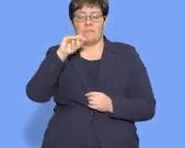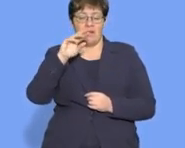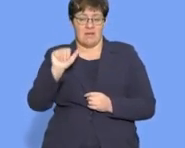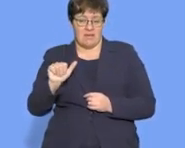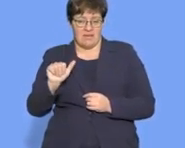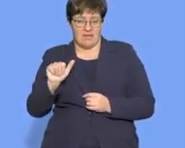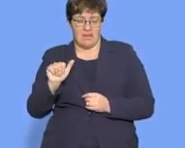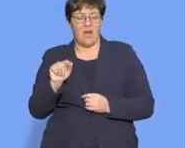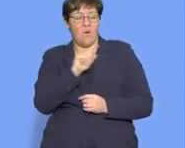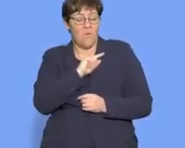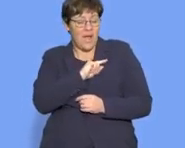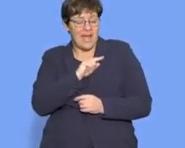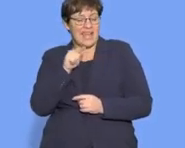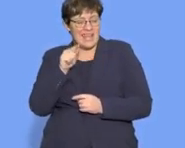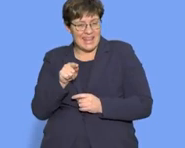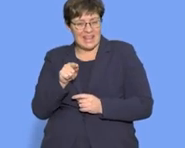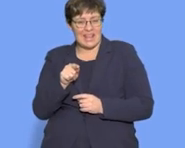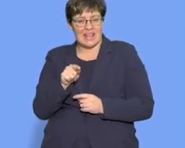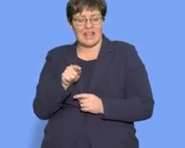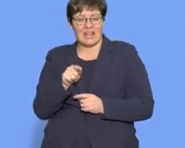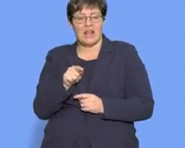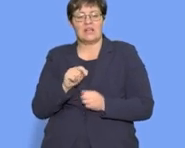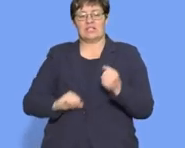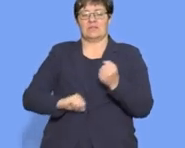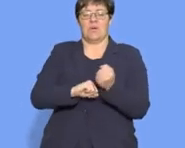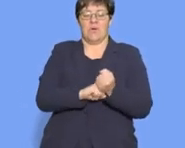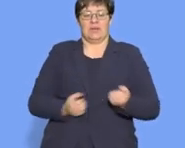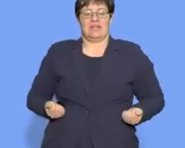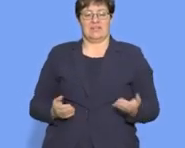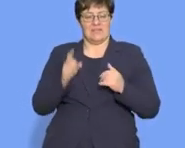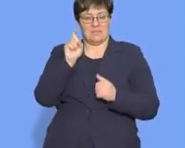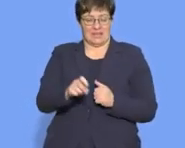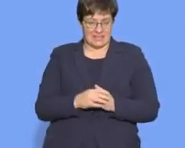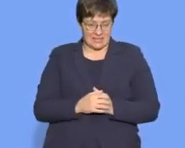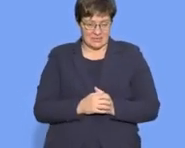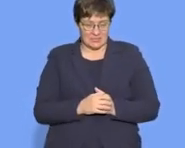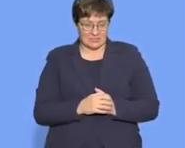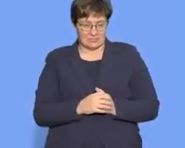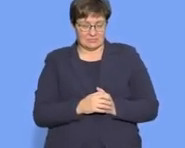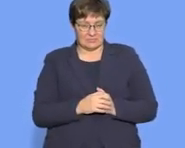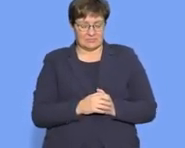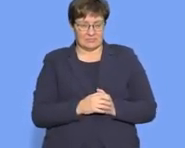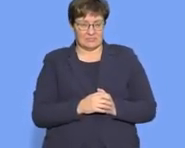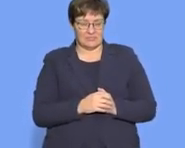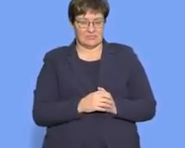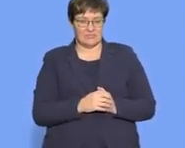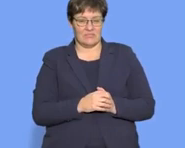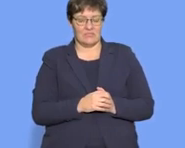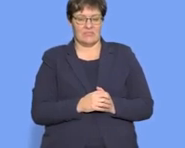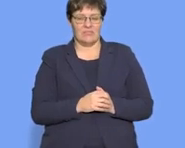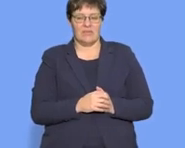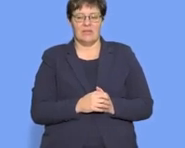sense because the collenchyma is there for support. So we have